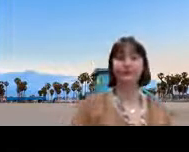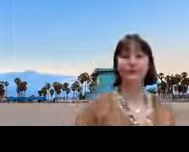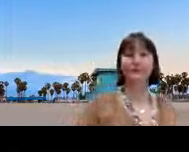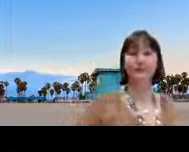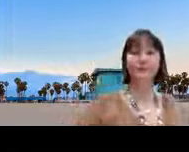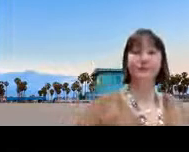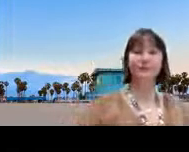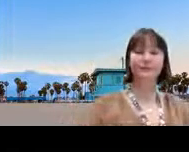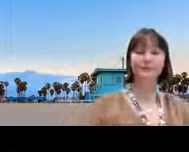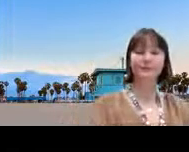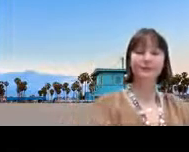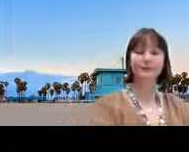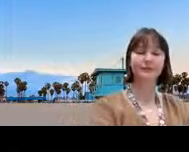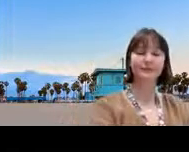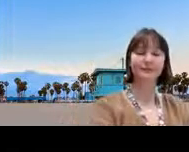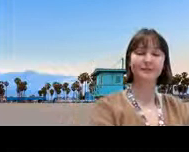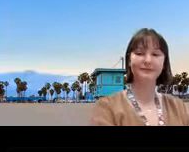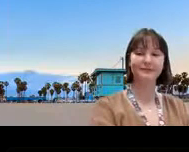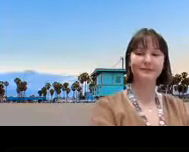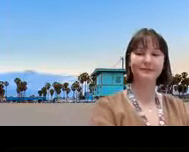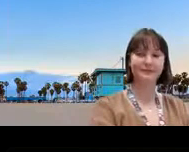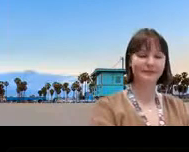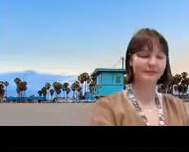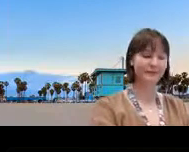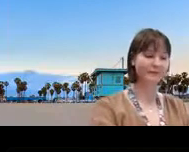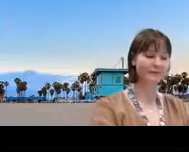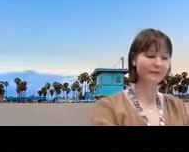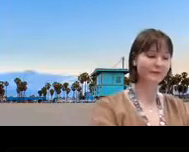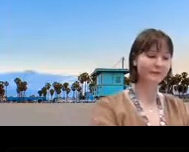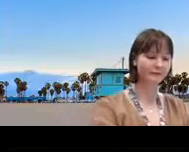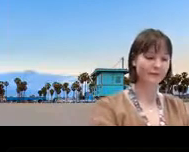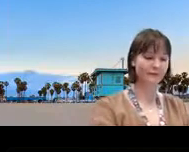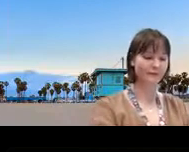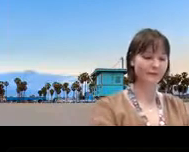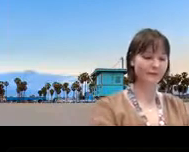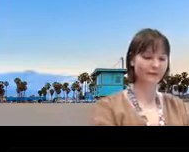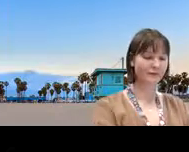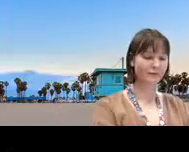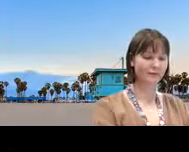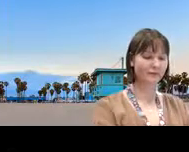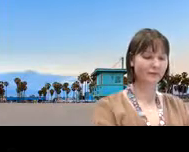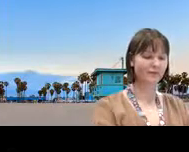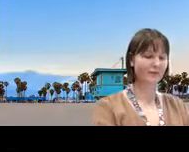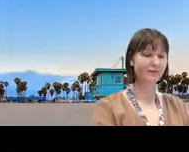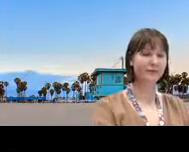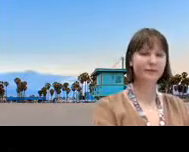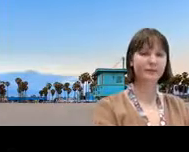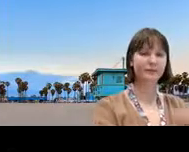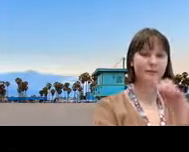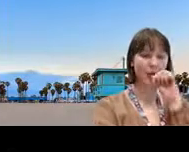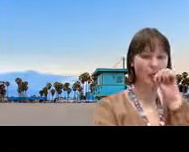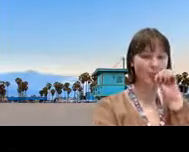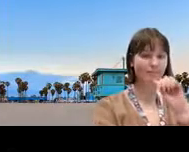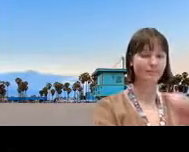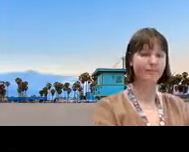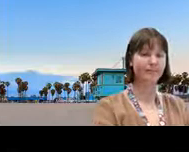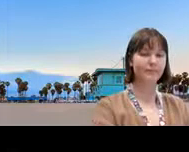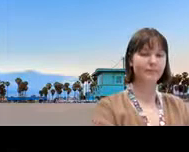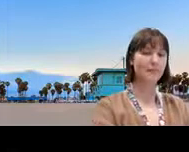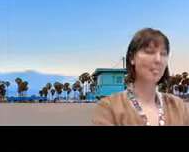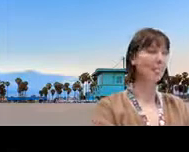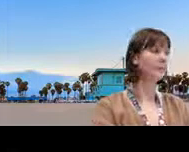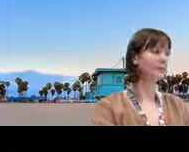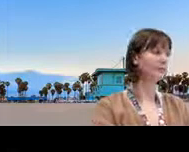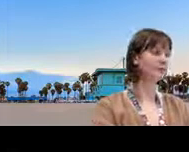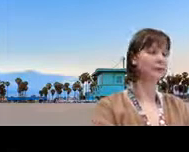elders. So Aunty Dulcie Flower was the first Torres Strait Islander nurse for Australia's first Aboriginal medical service in the